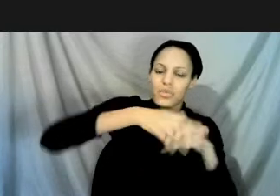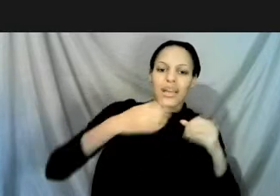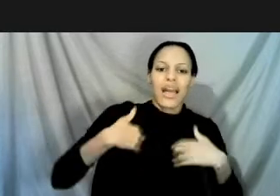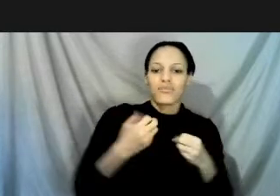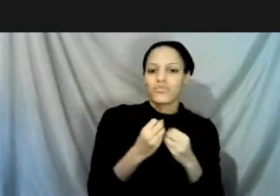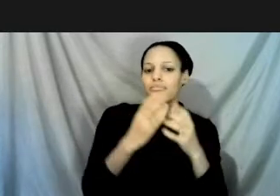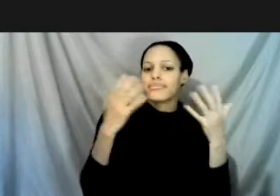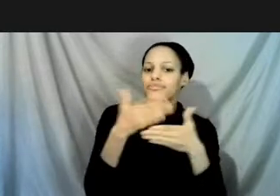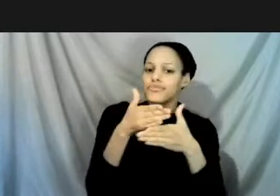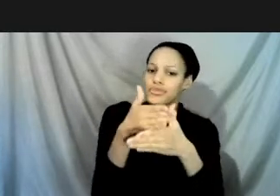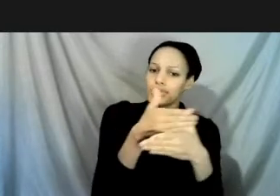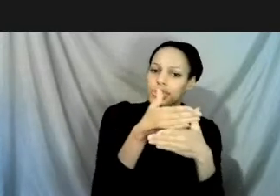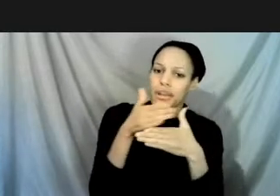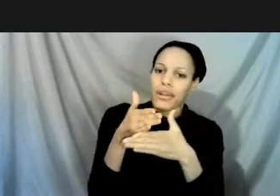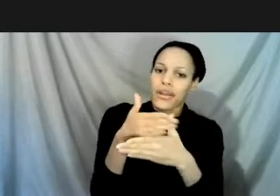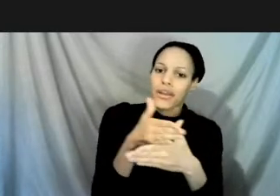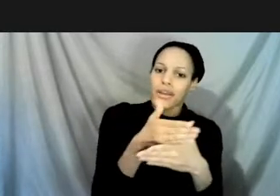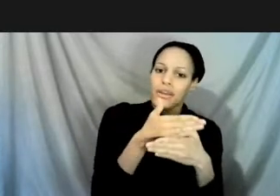a result of our